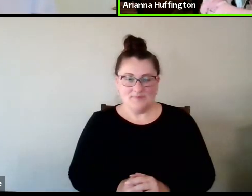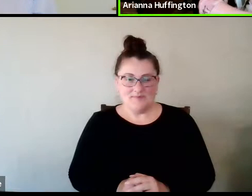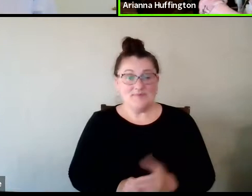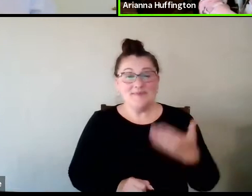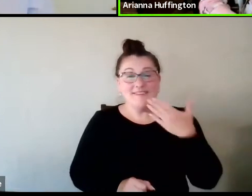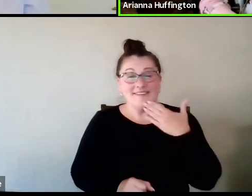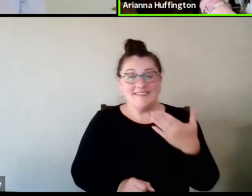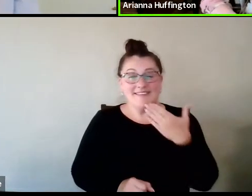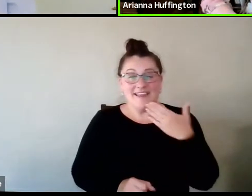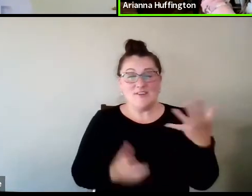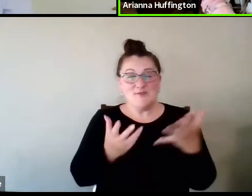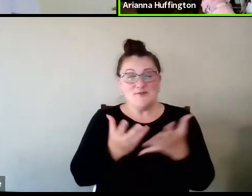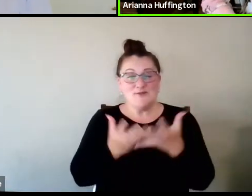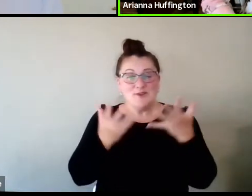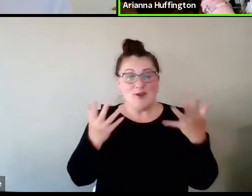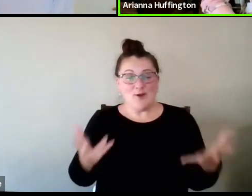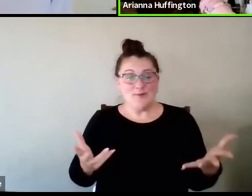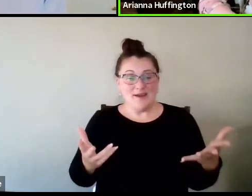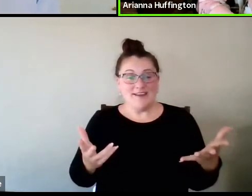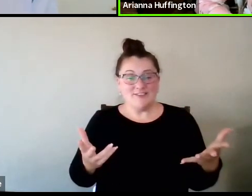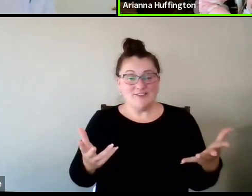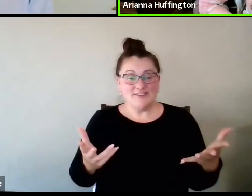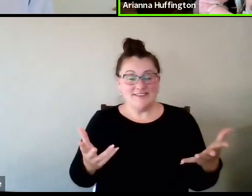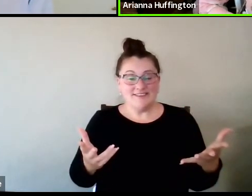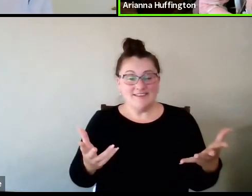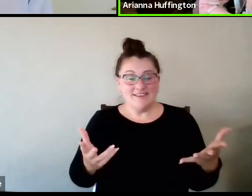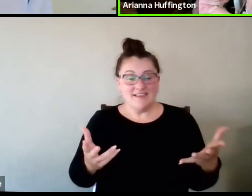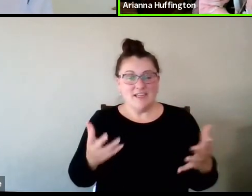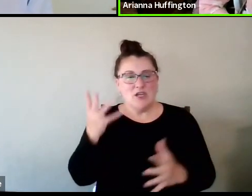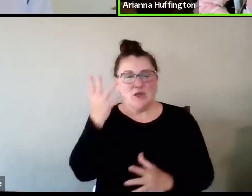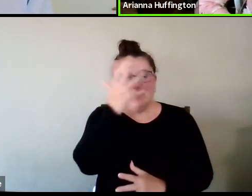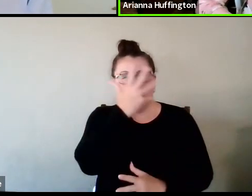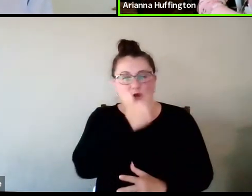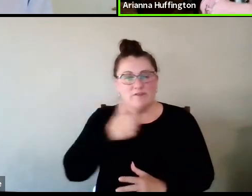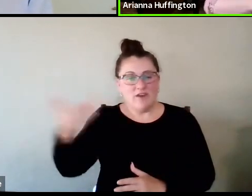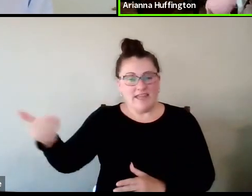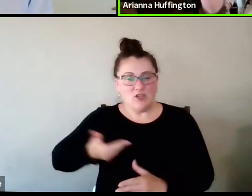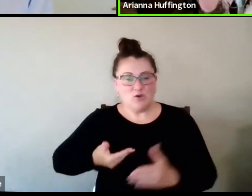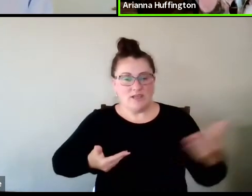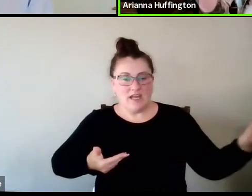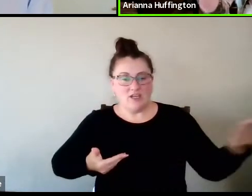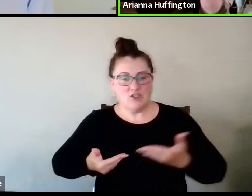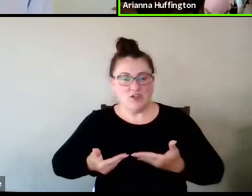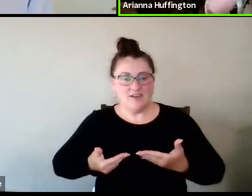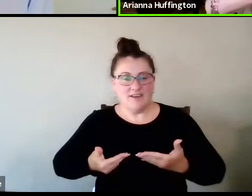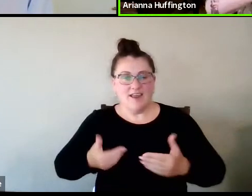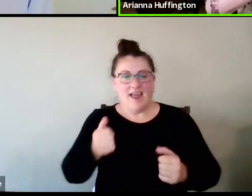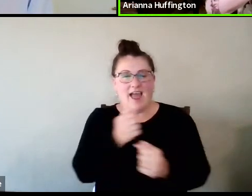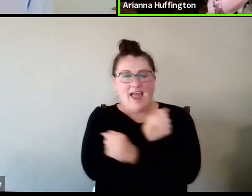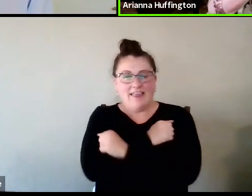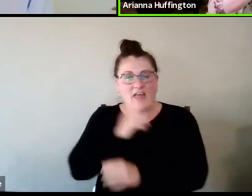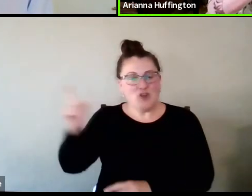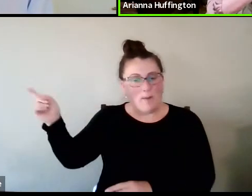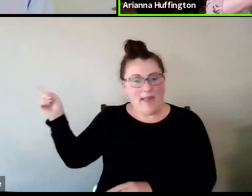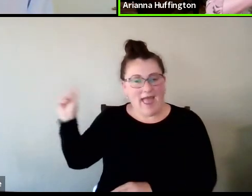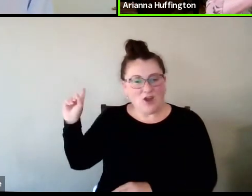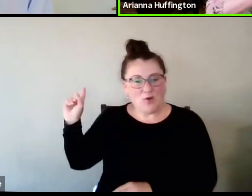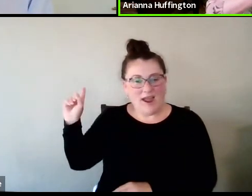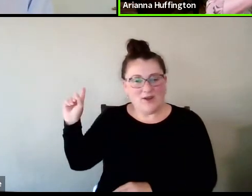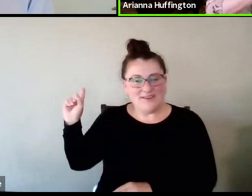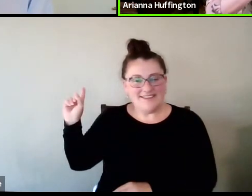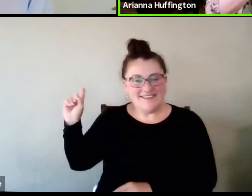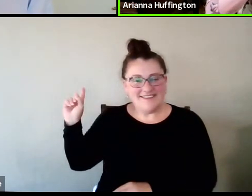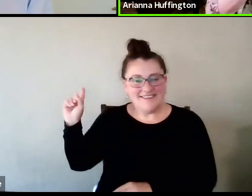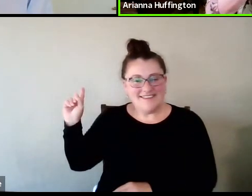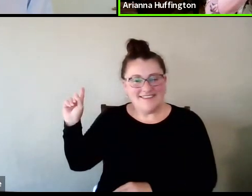Thank you so much, Tony, for this beautiful introduction. And I love your background. I think